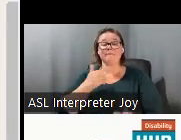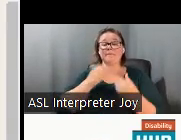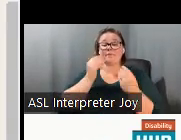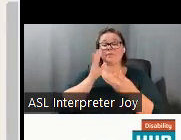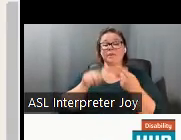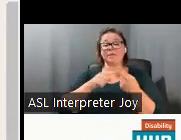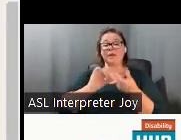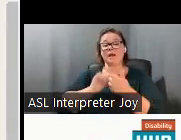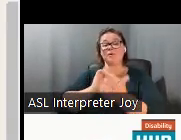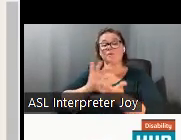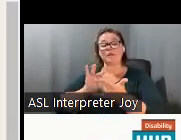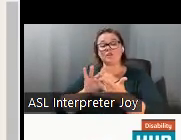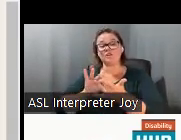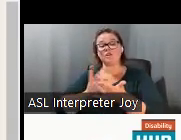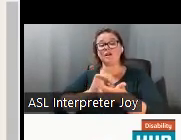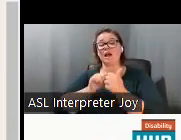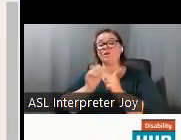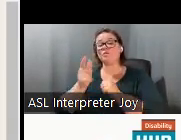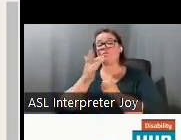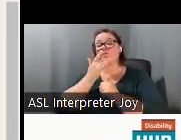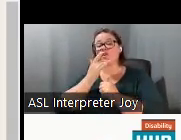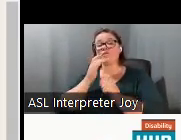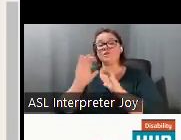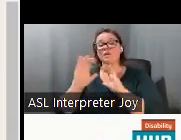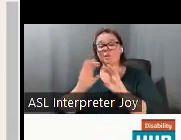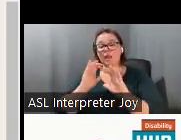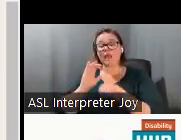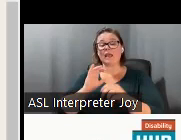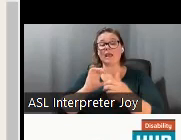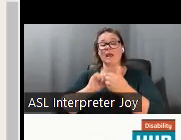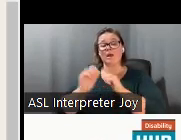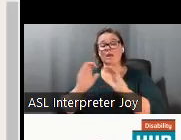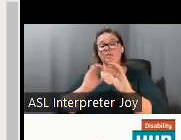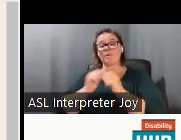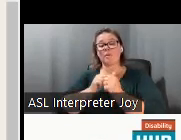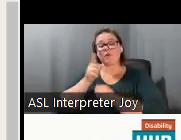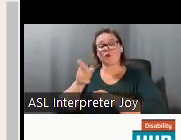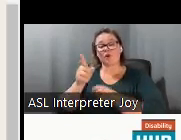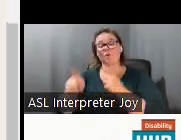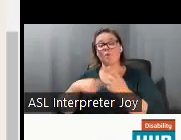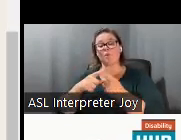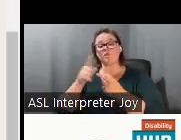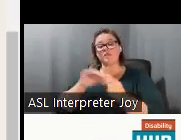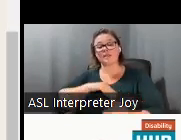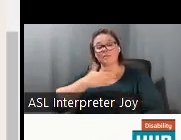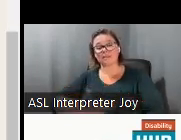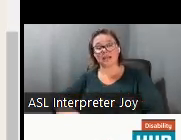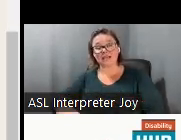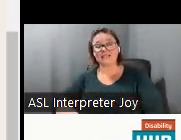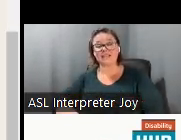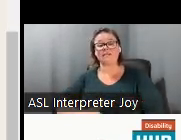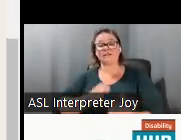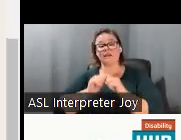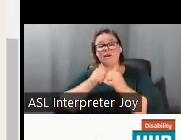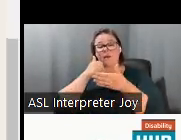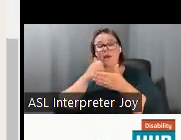reach her, how she prefers to communicate, how to communicate with her when she's upset, how to help